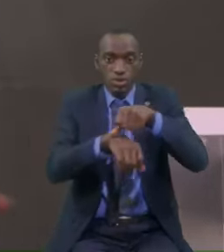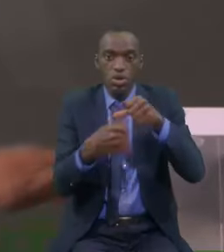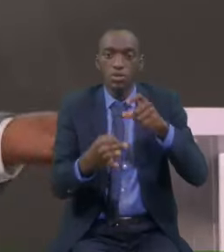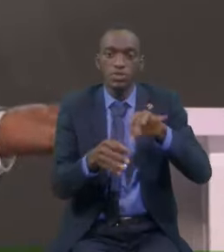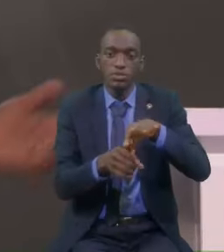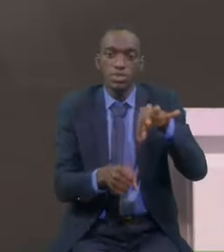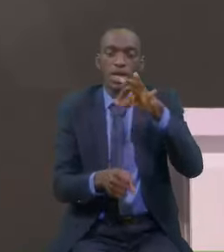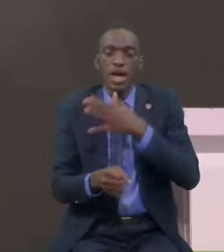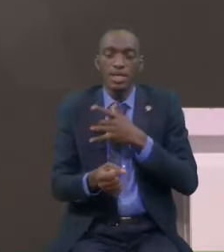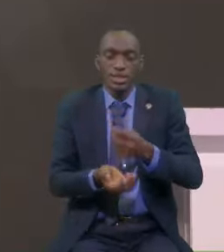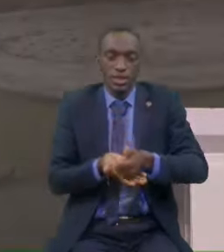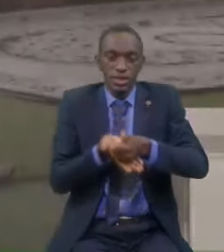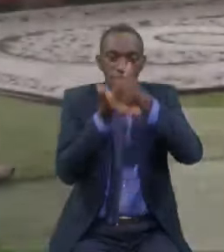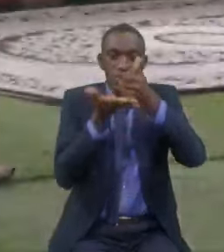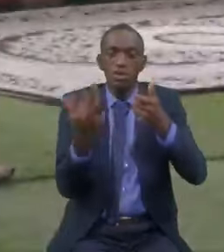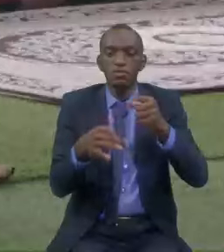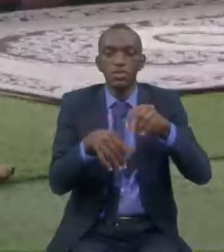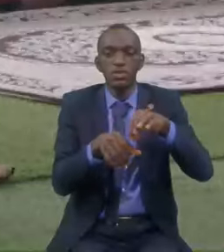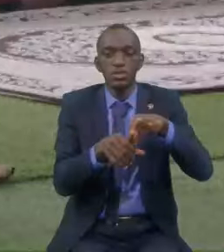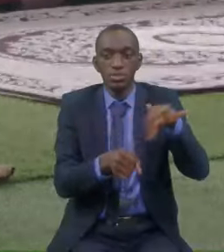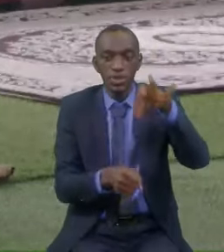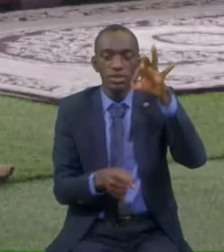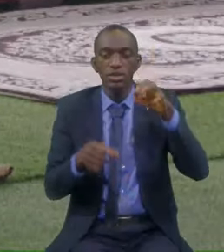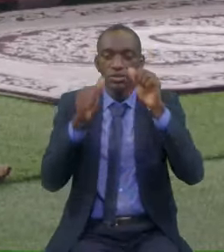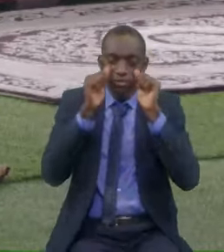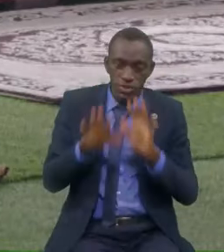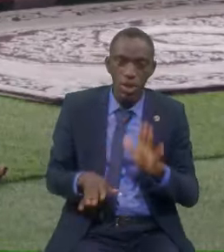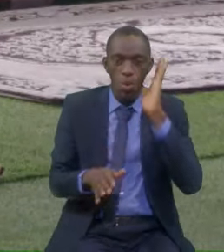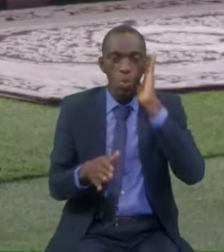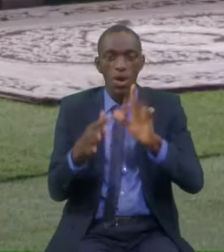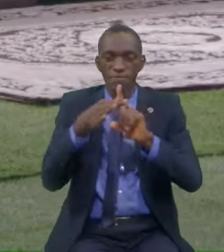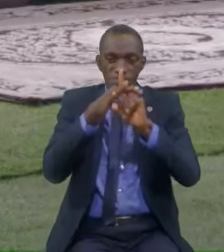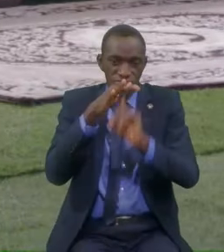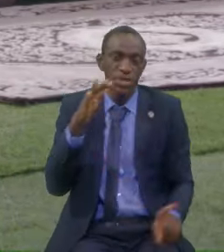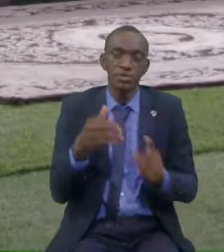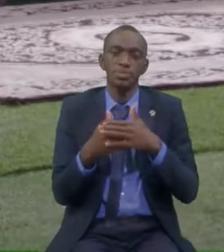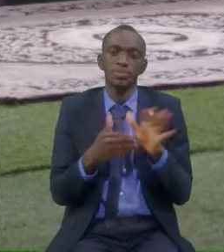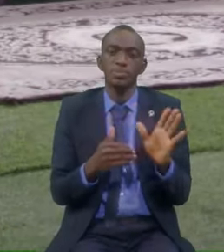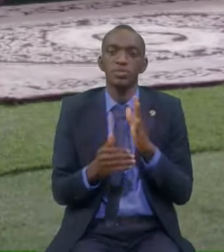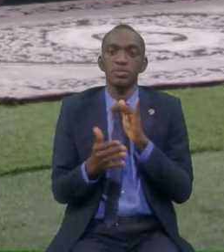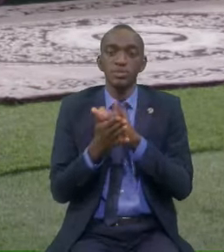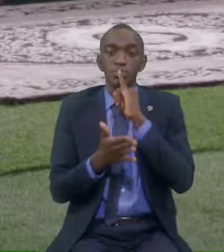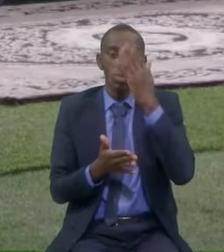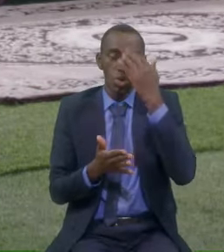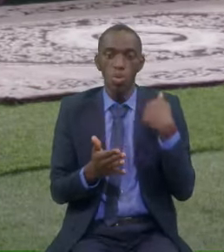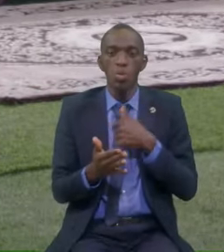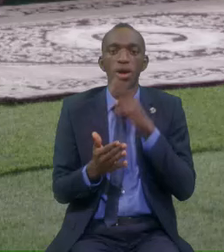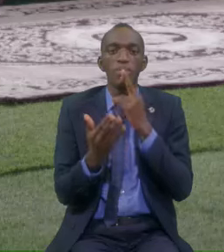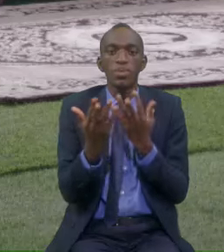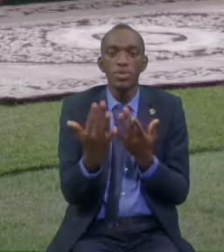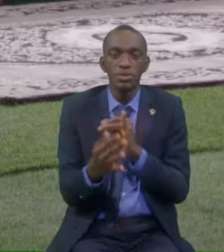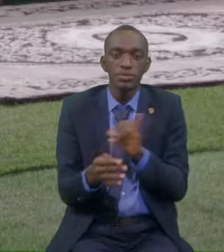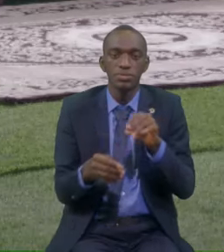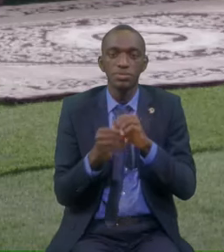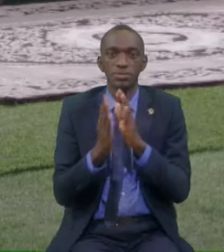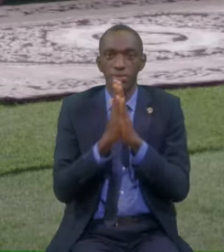Spirit, fainting will vanish away. That's why we're waiting in prayer that we might have